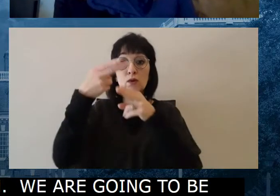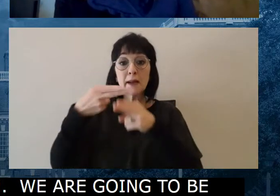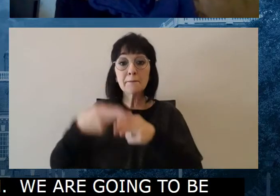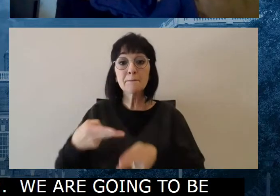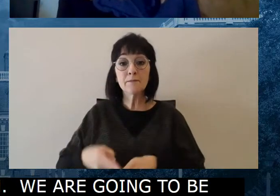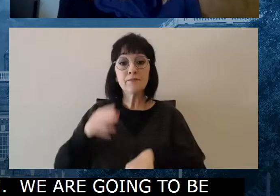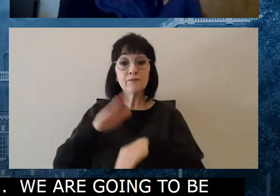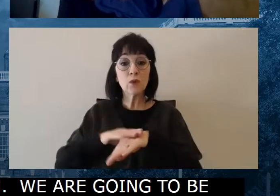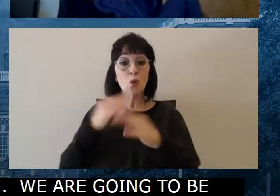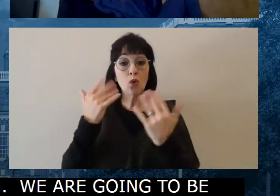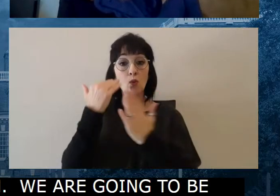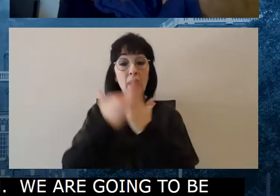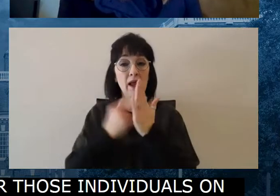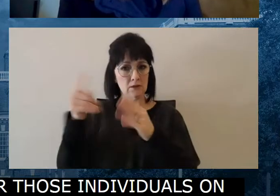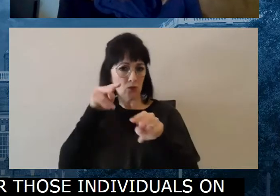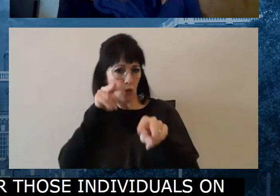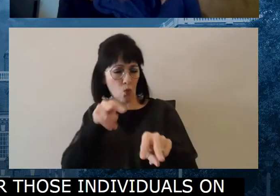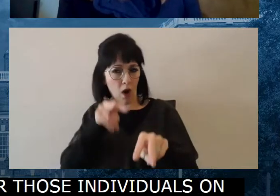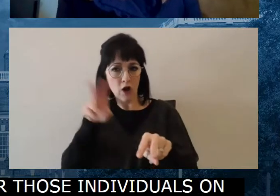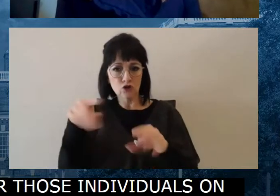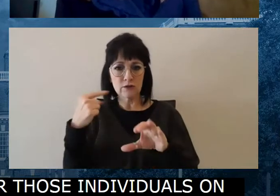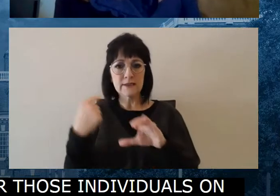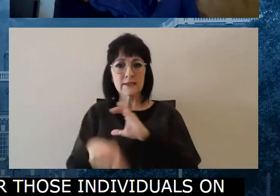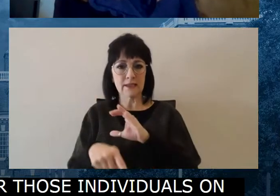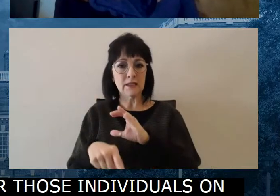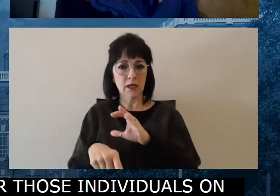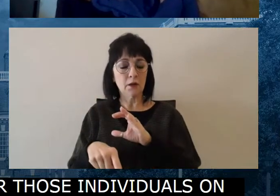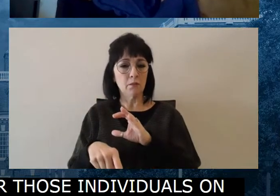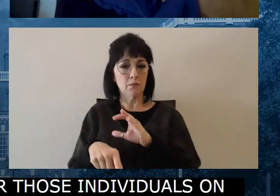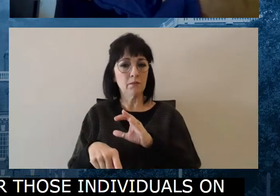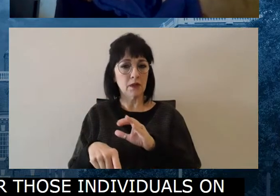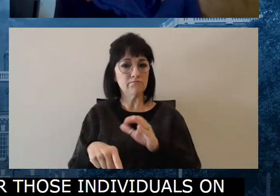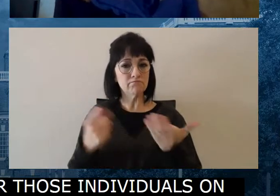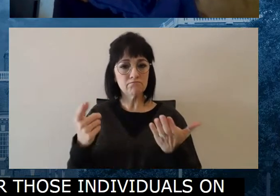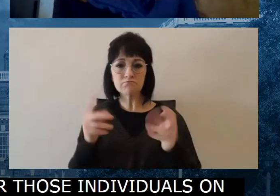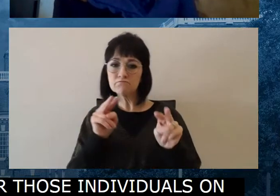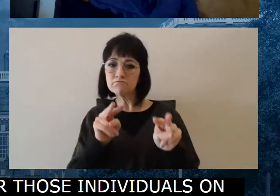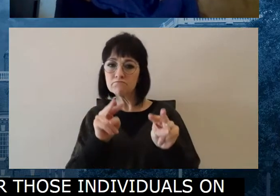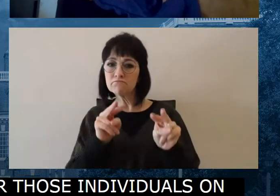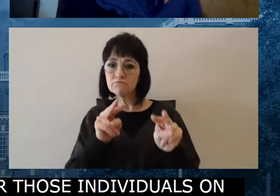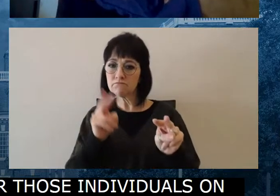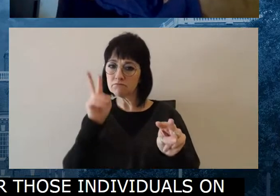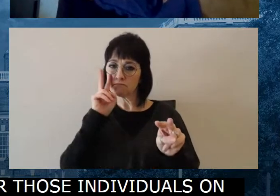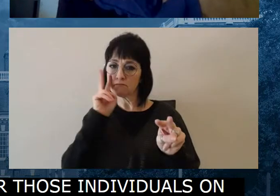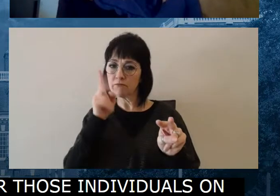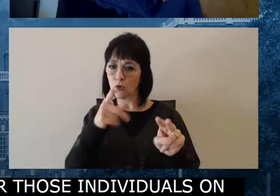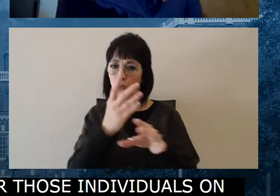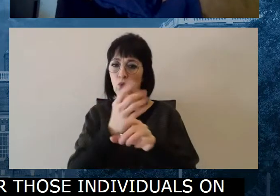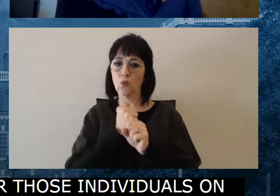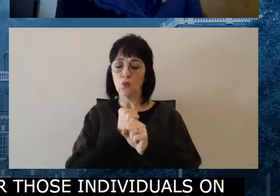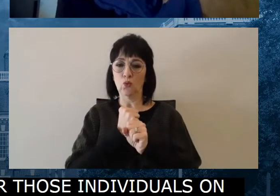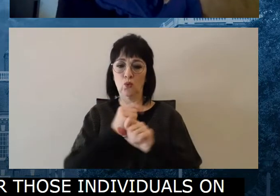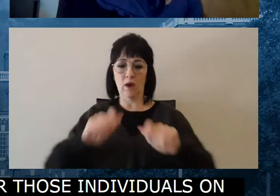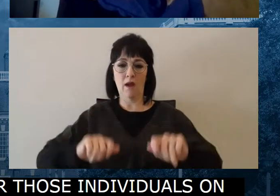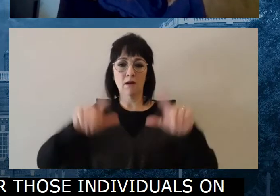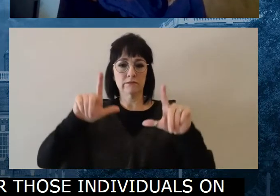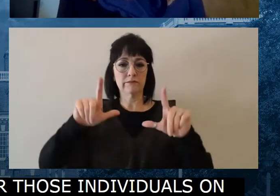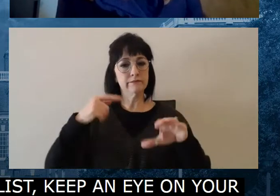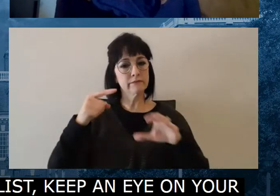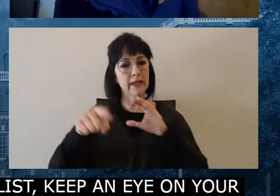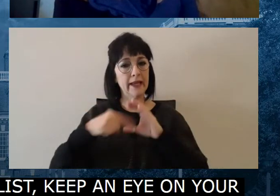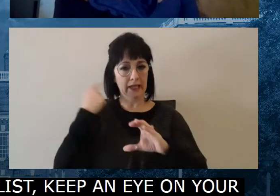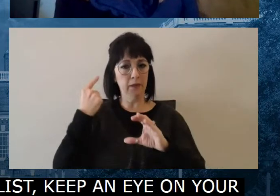your email and look for these invitations. But as we mentioned, again, as we